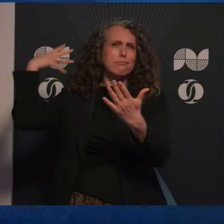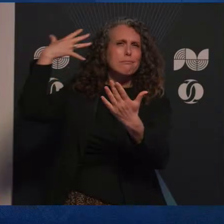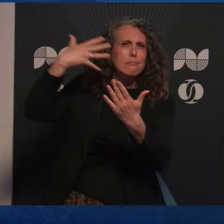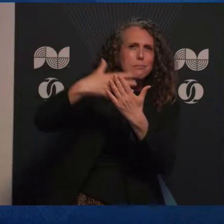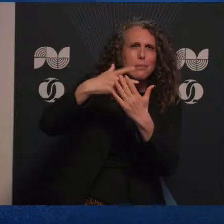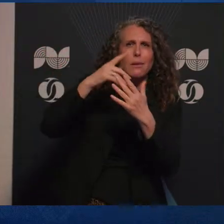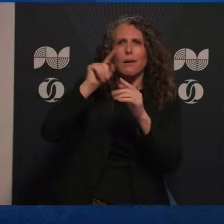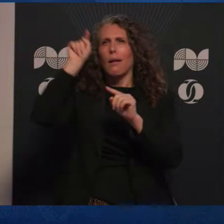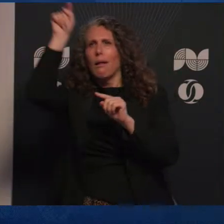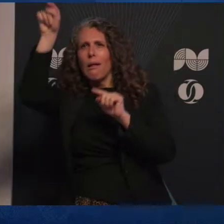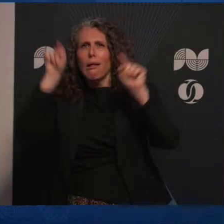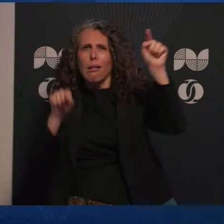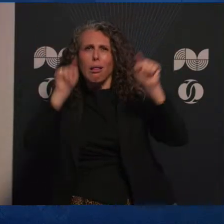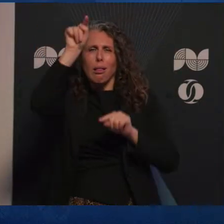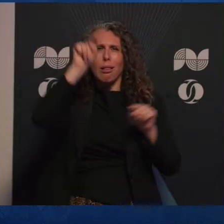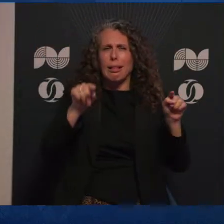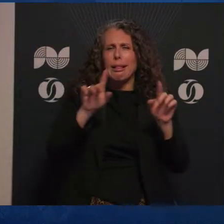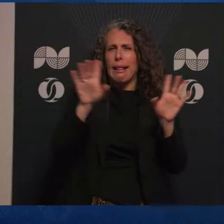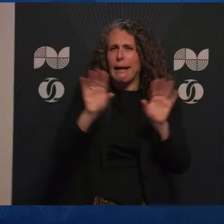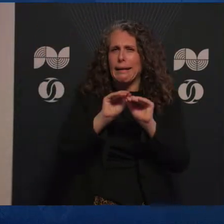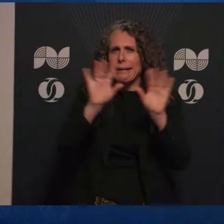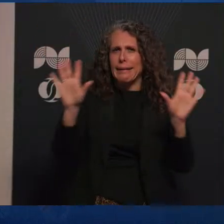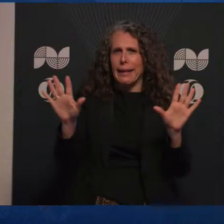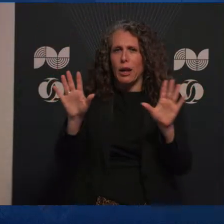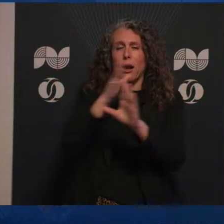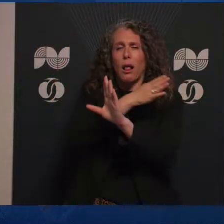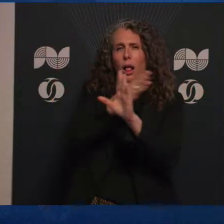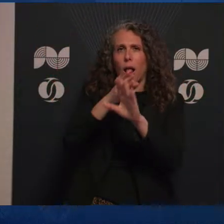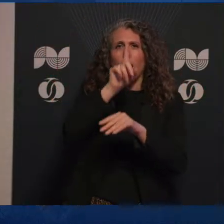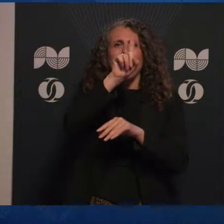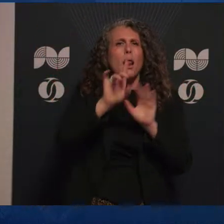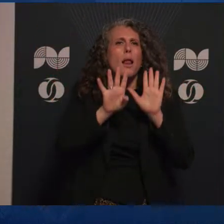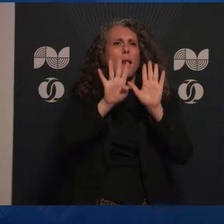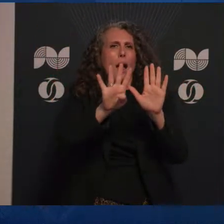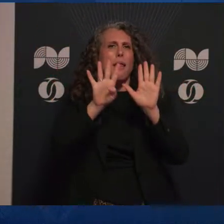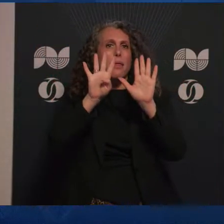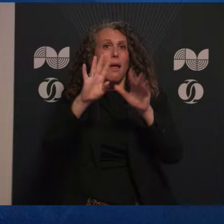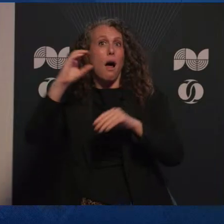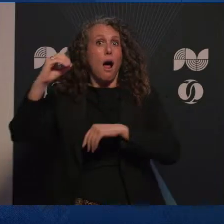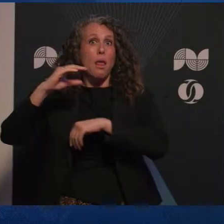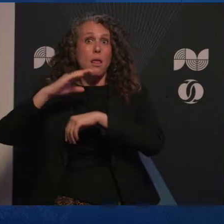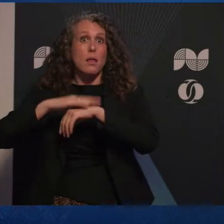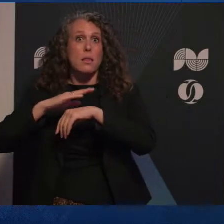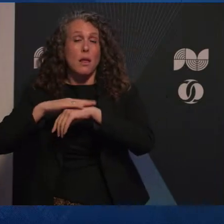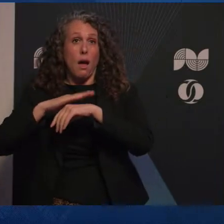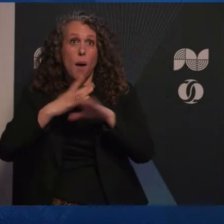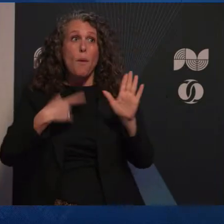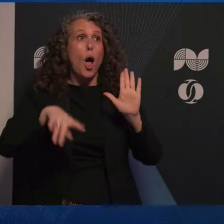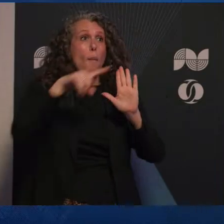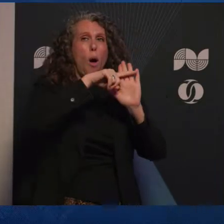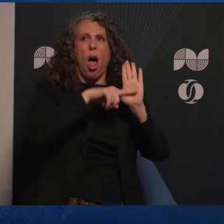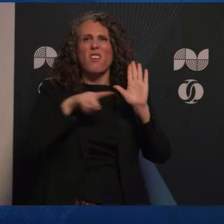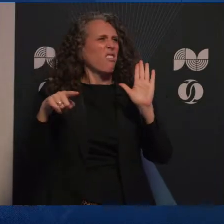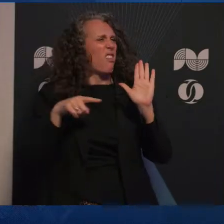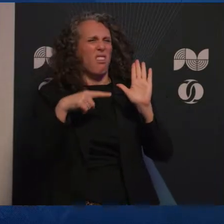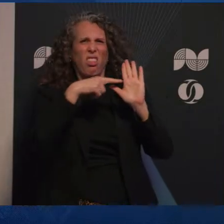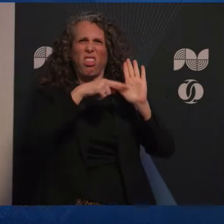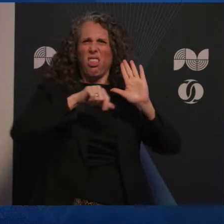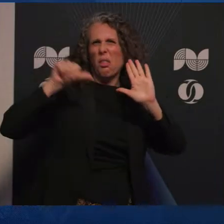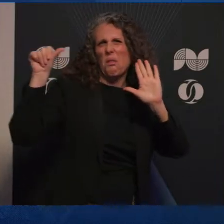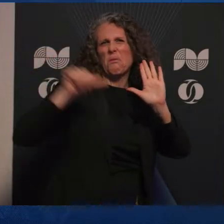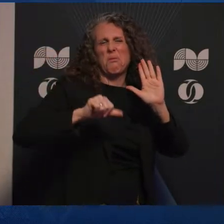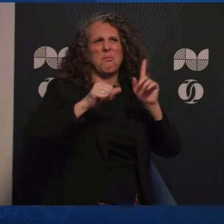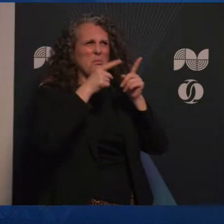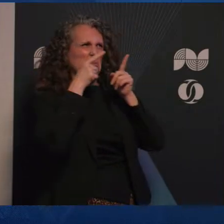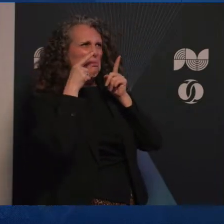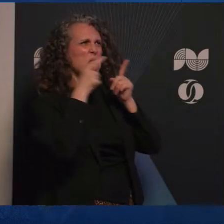meant that by 1990s, industrial policies got discredited. And the belief was that